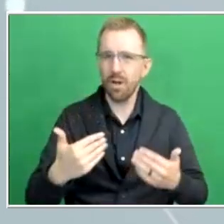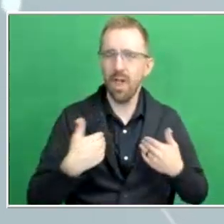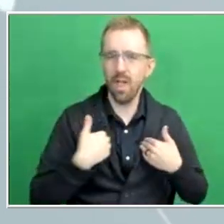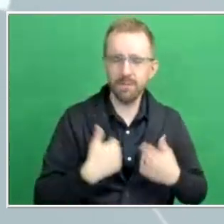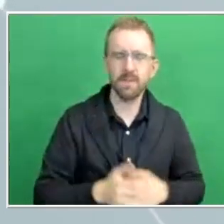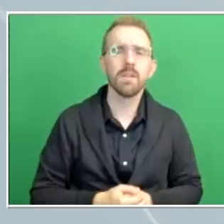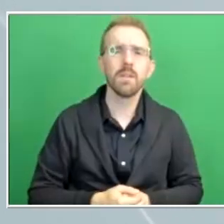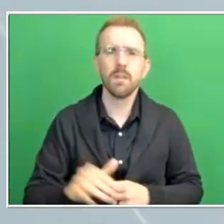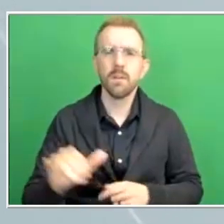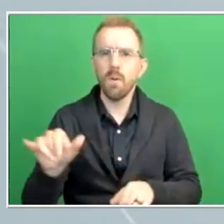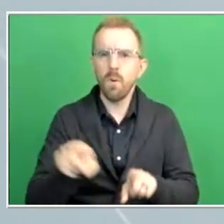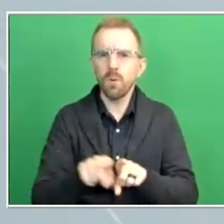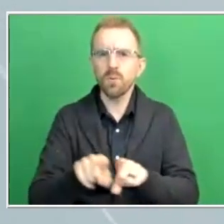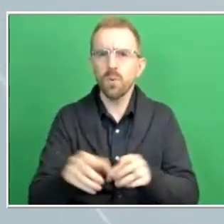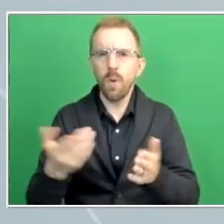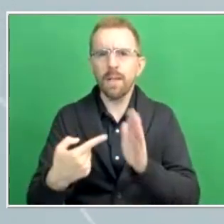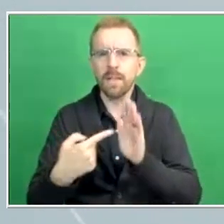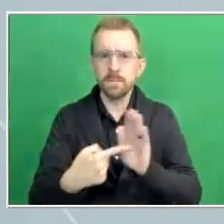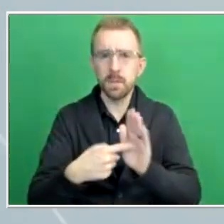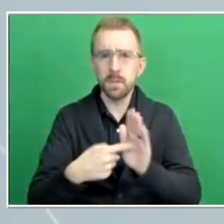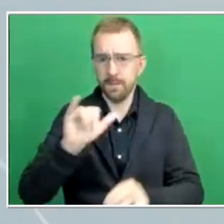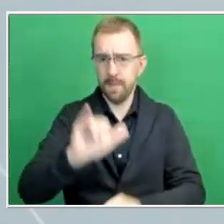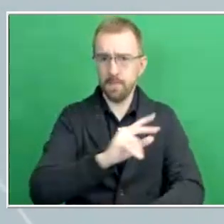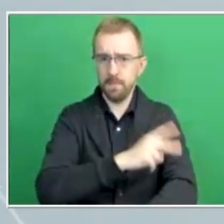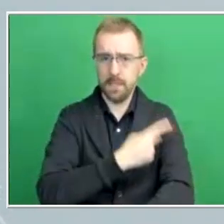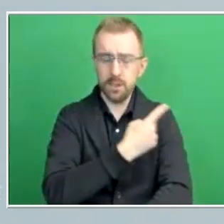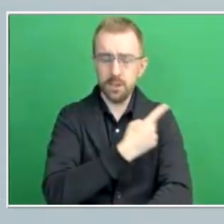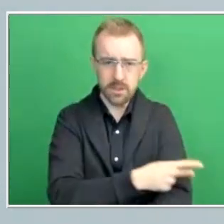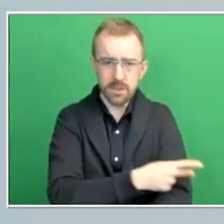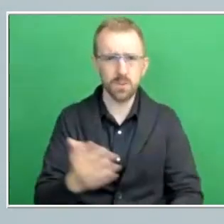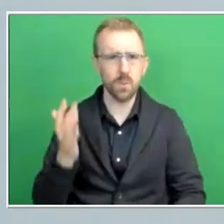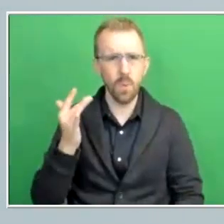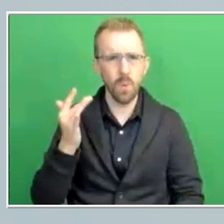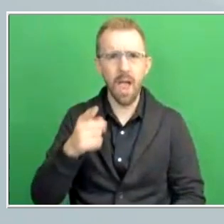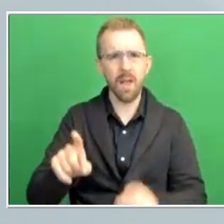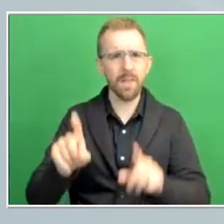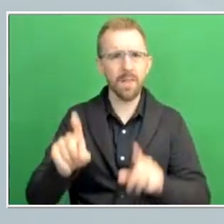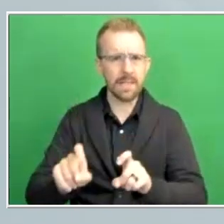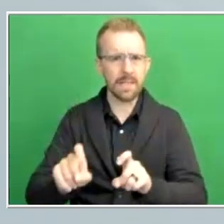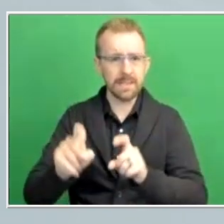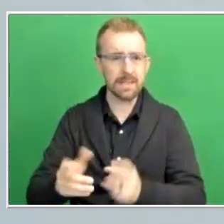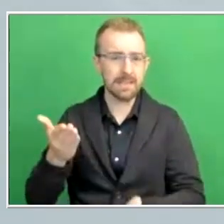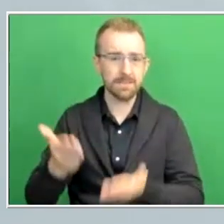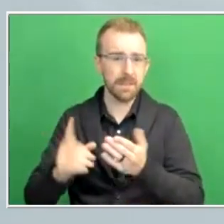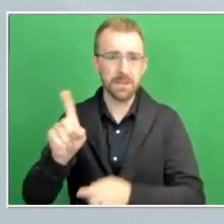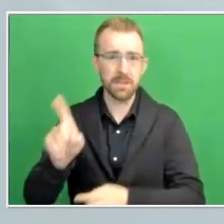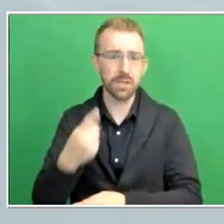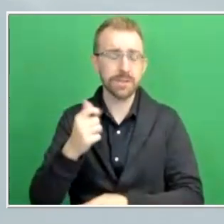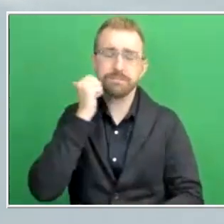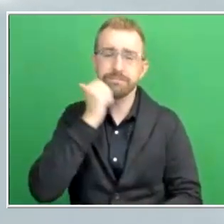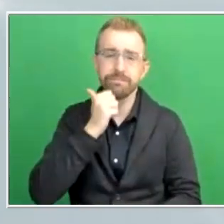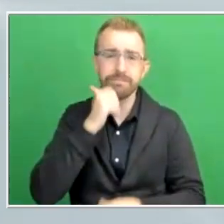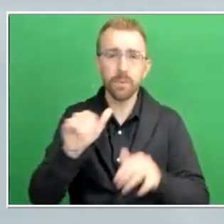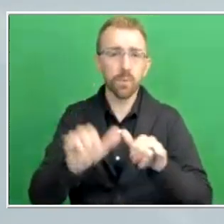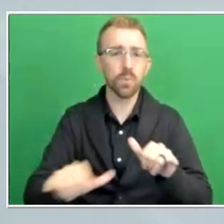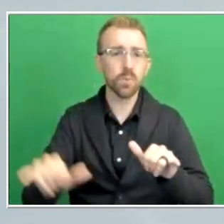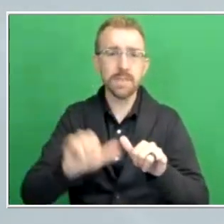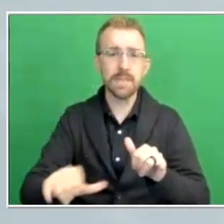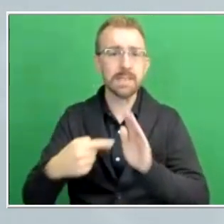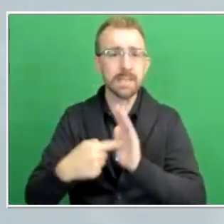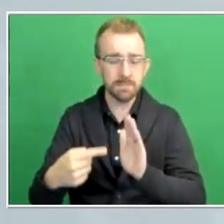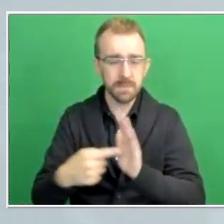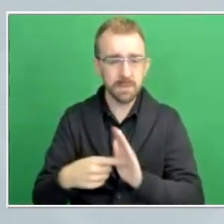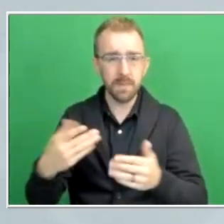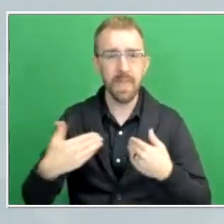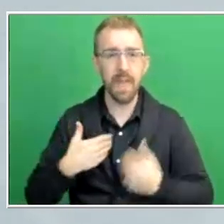were the symptoms of that patient and why were they tested? It might just have been some routine symptoms. Maybe they did have